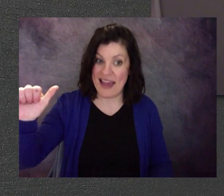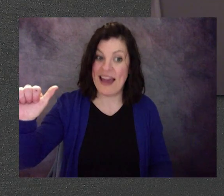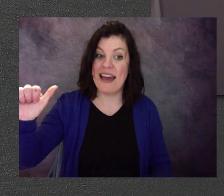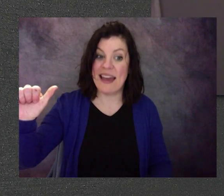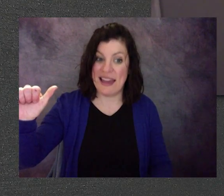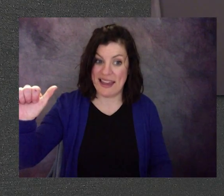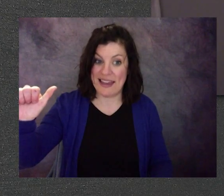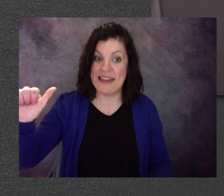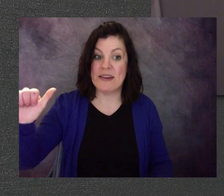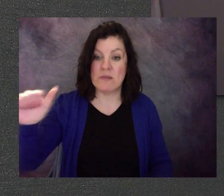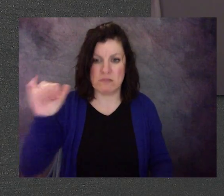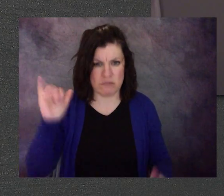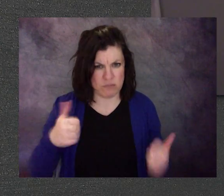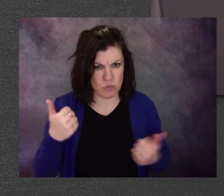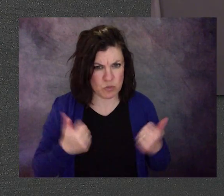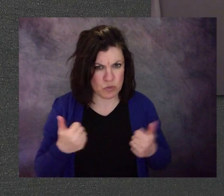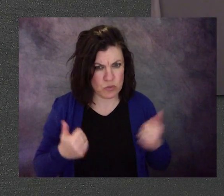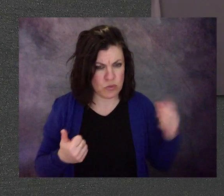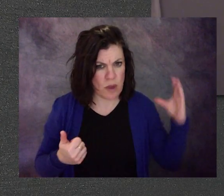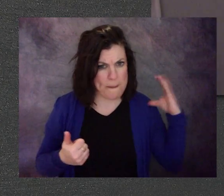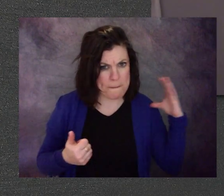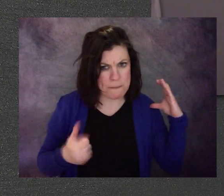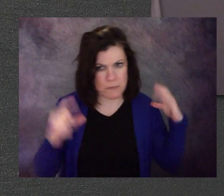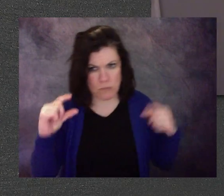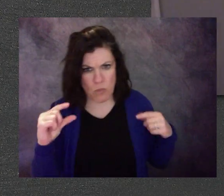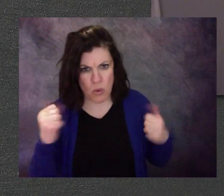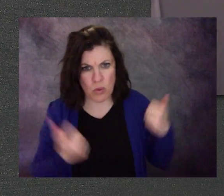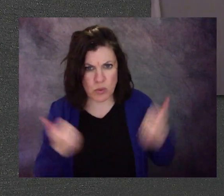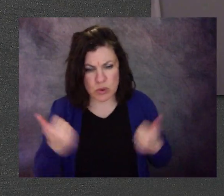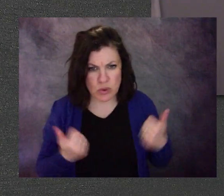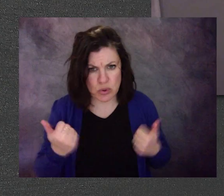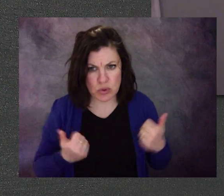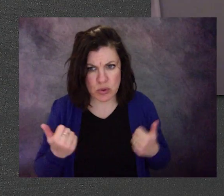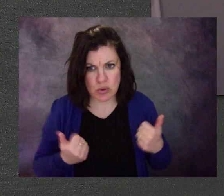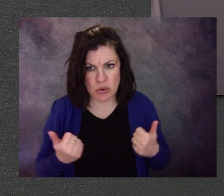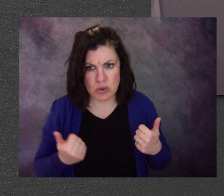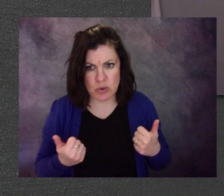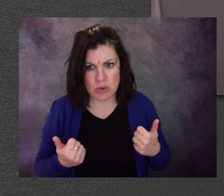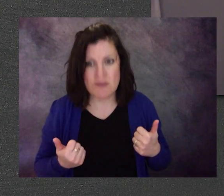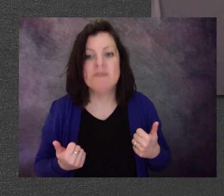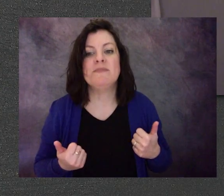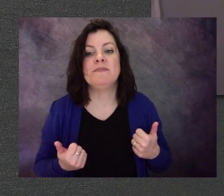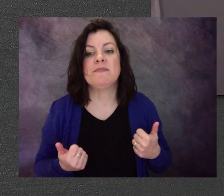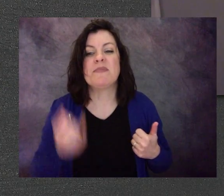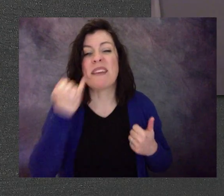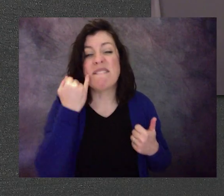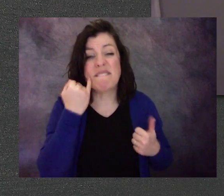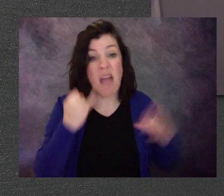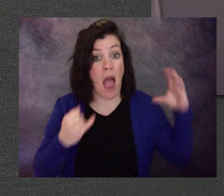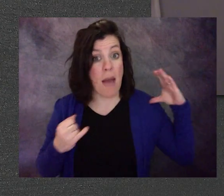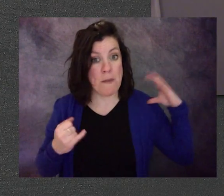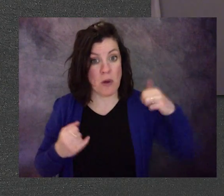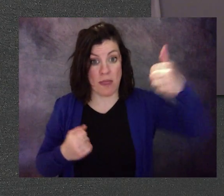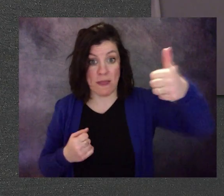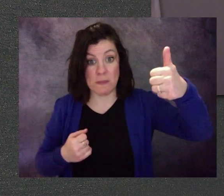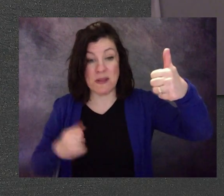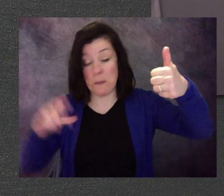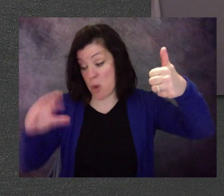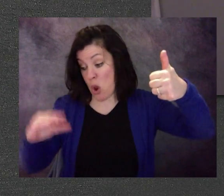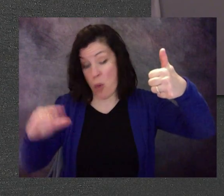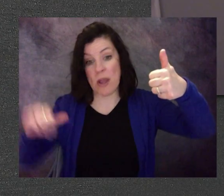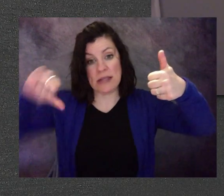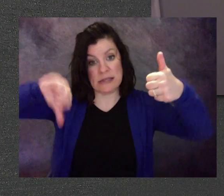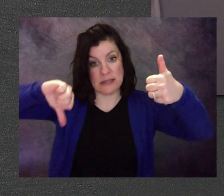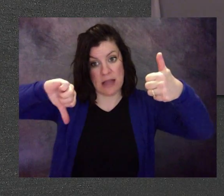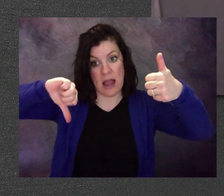a capital or a lowercase? Capital's thumbs up. Lowercase is thumbs down. Yes, this